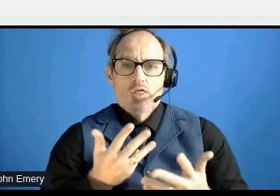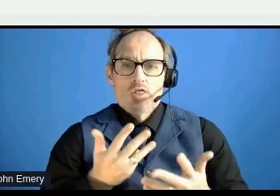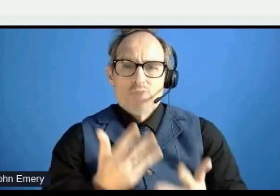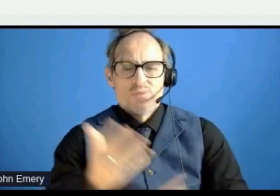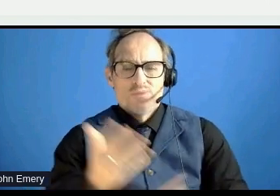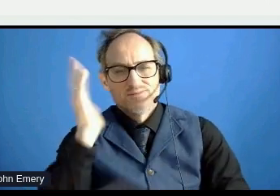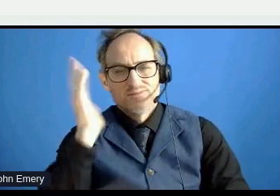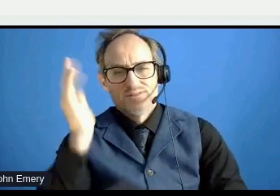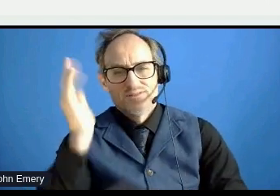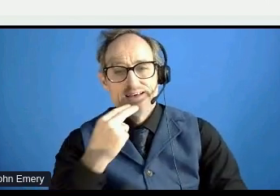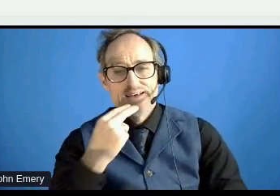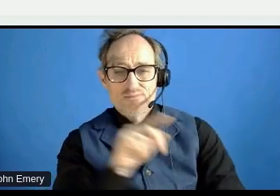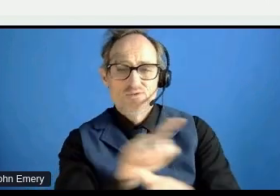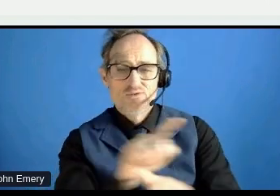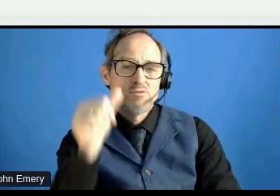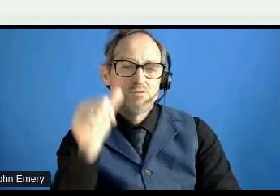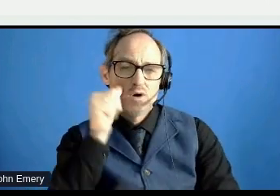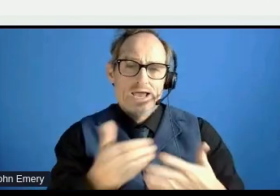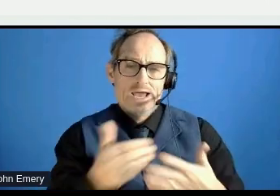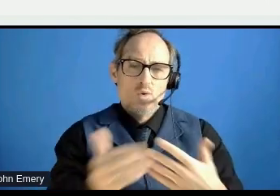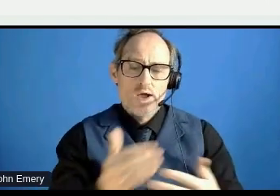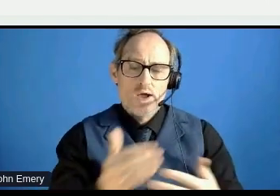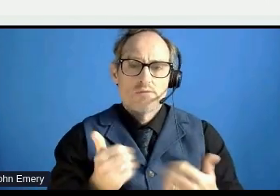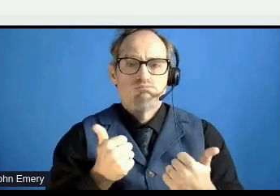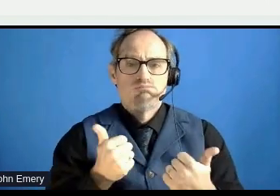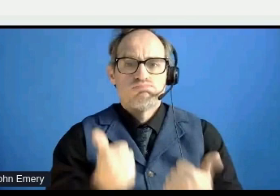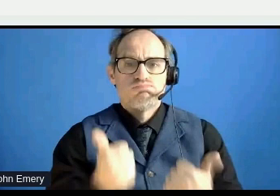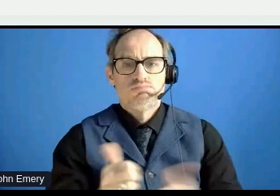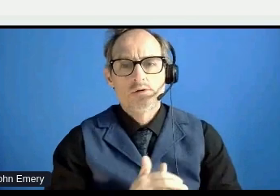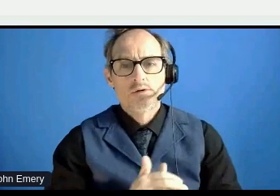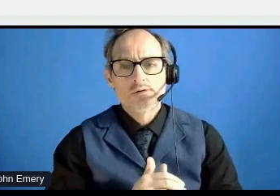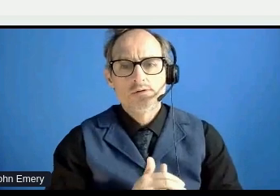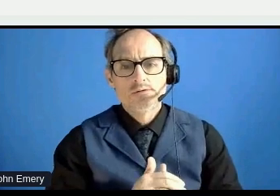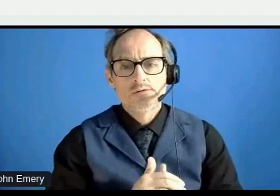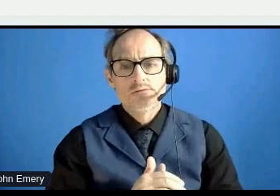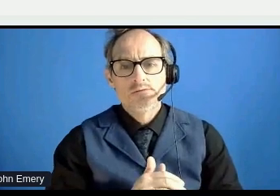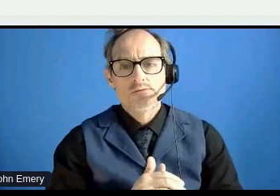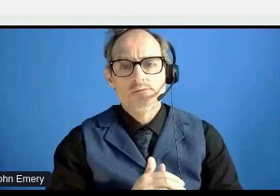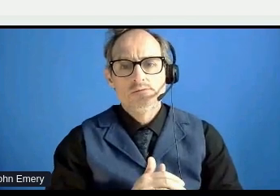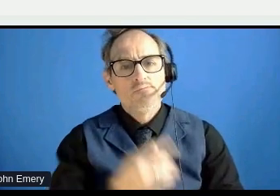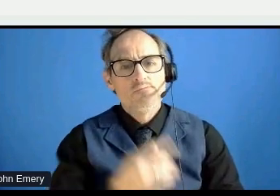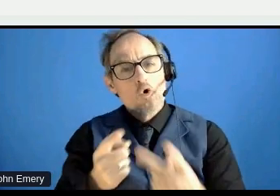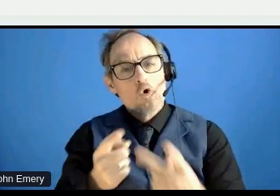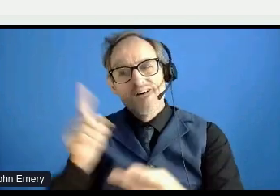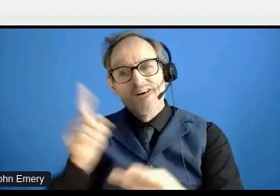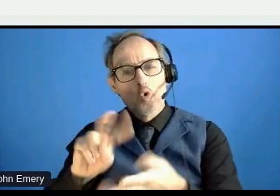great to see that people are further along on that journey than some of the organisations that we have dealt with.